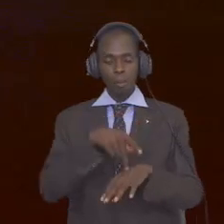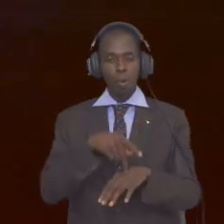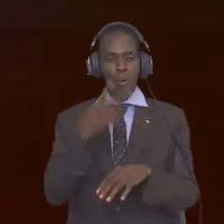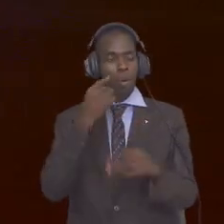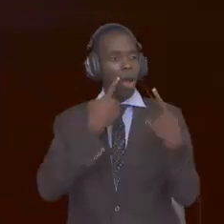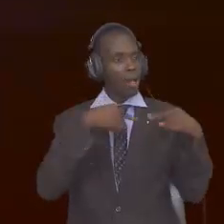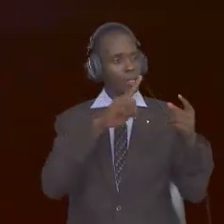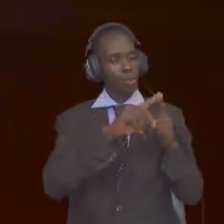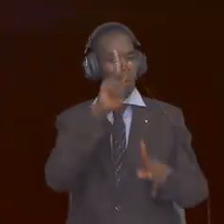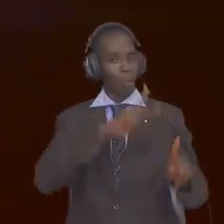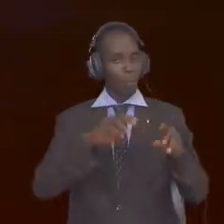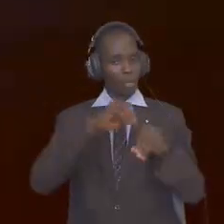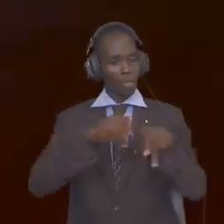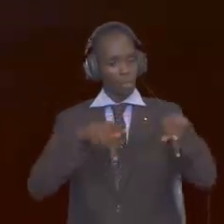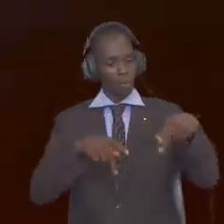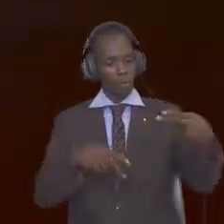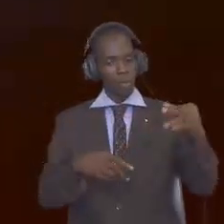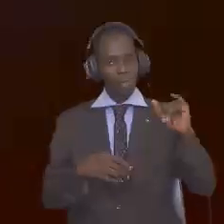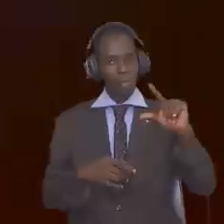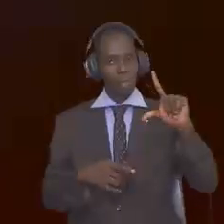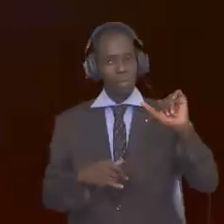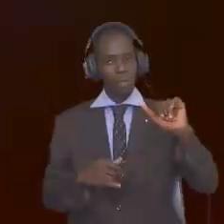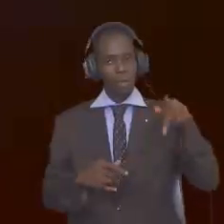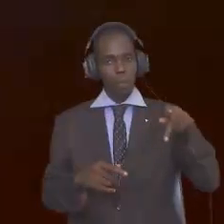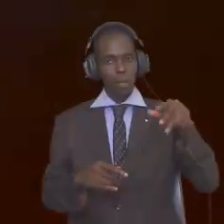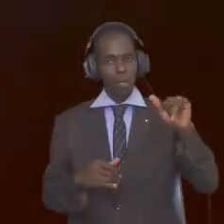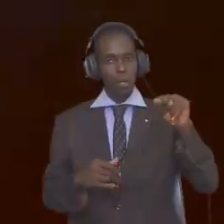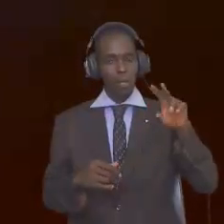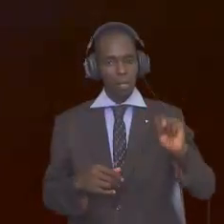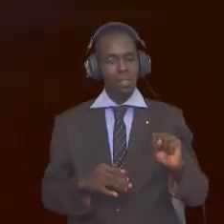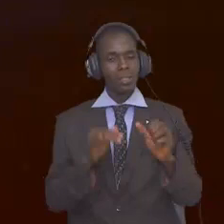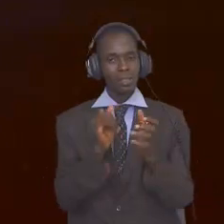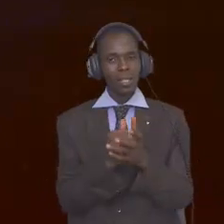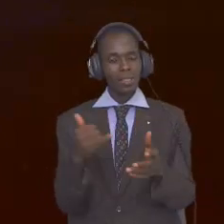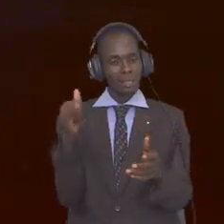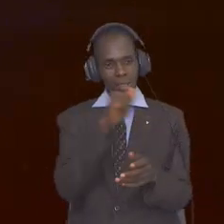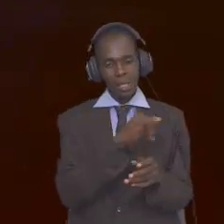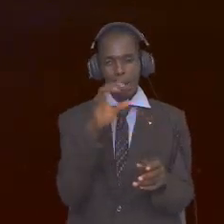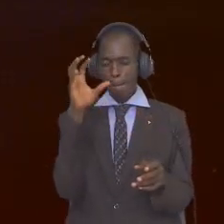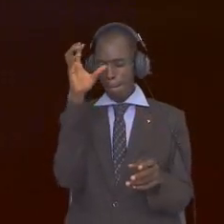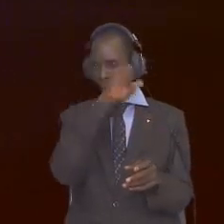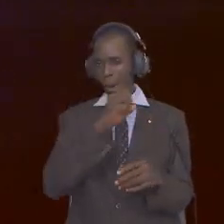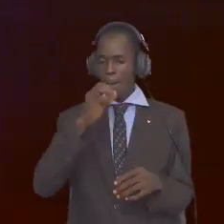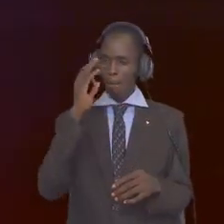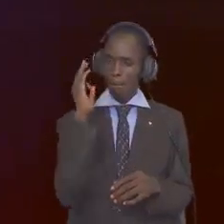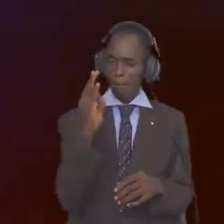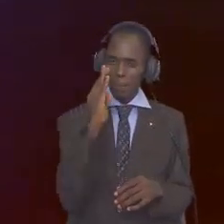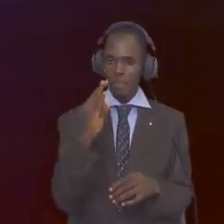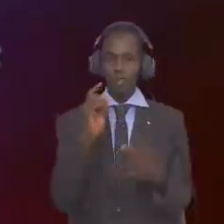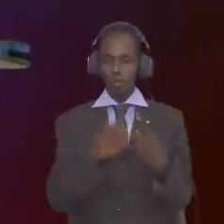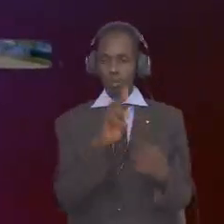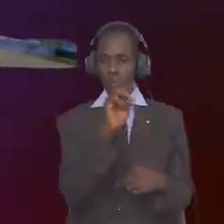Philippians that those Philippians, they miss ministering to Paul the apostle. But this person walked